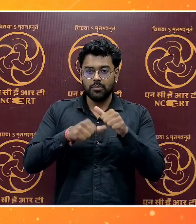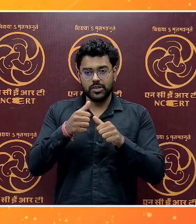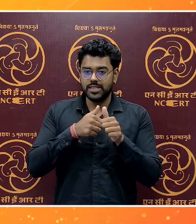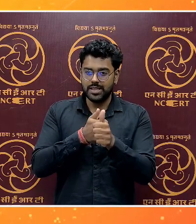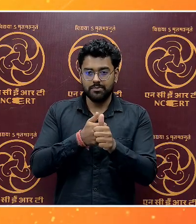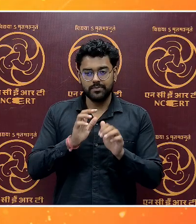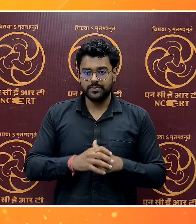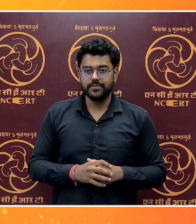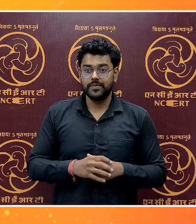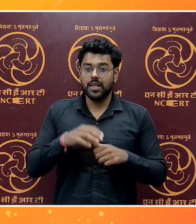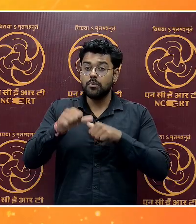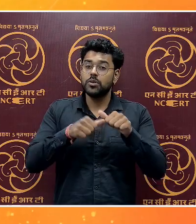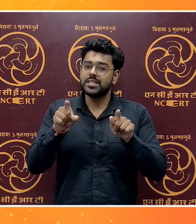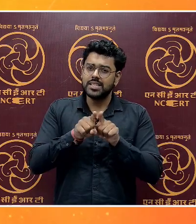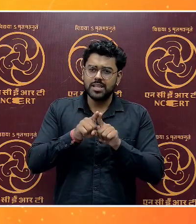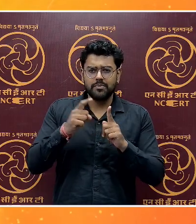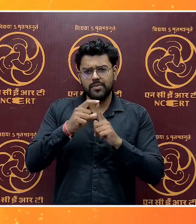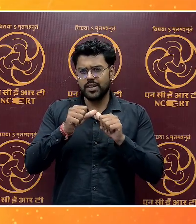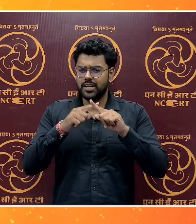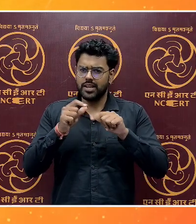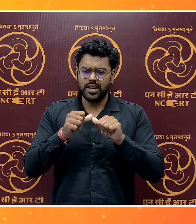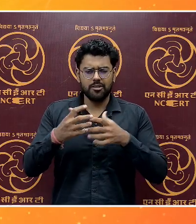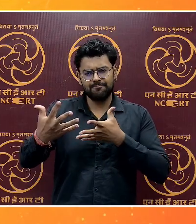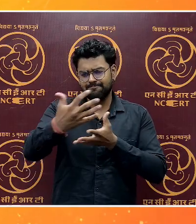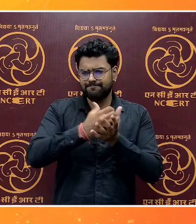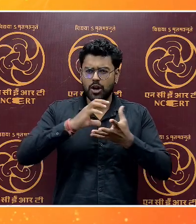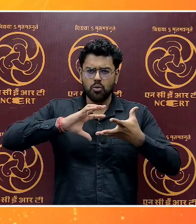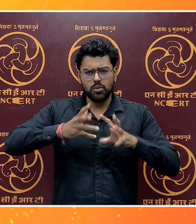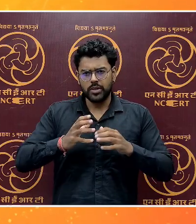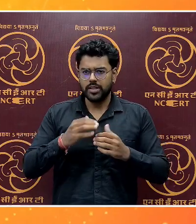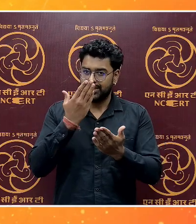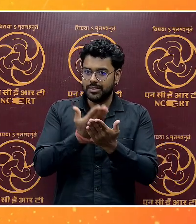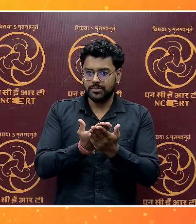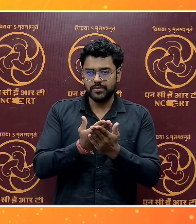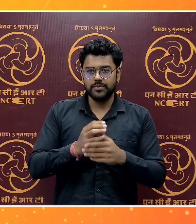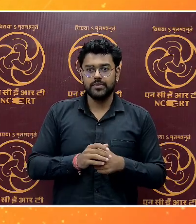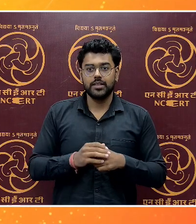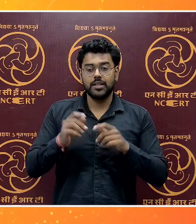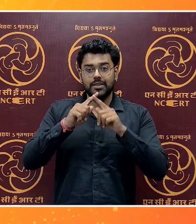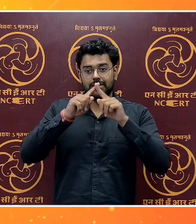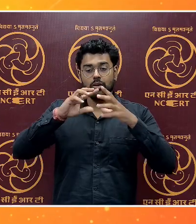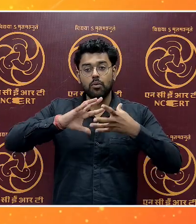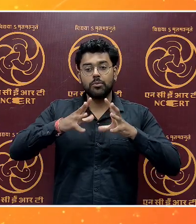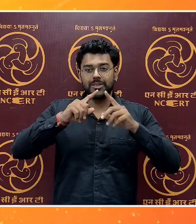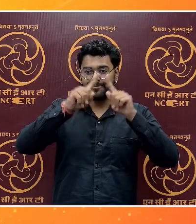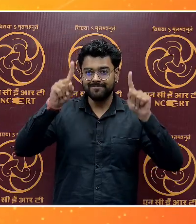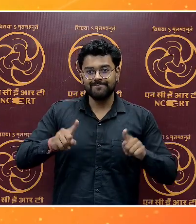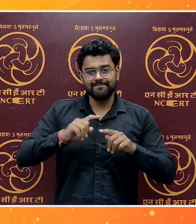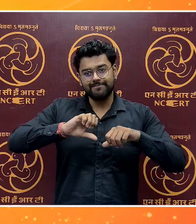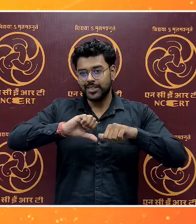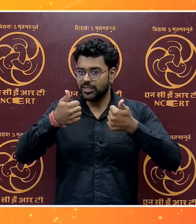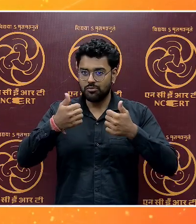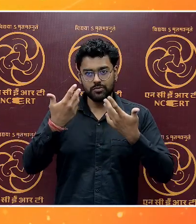The process will remain same. The data will be coming from Meri Pehchan, and I submit. My profile will be created. You have successfully completed your